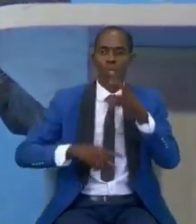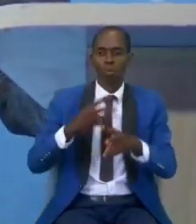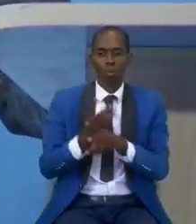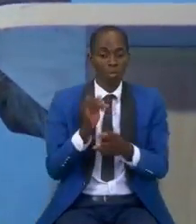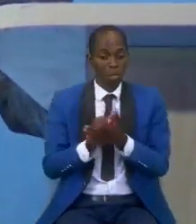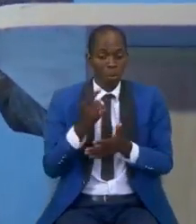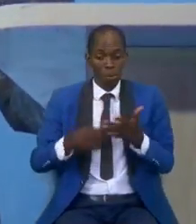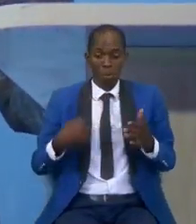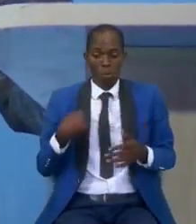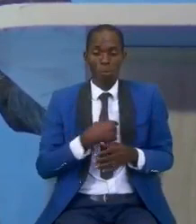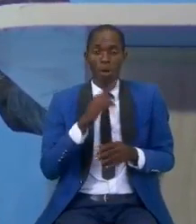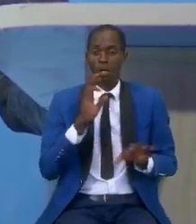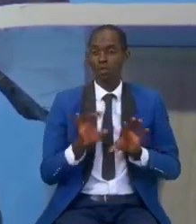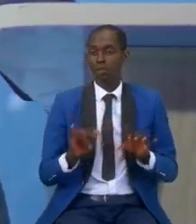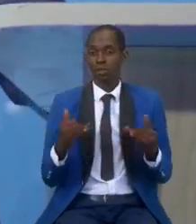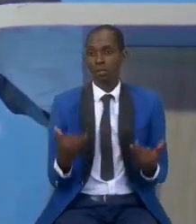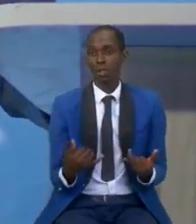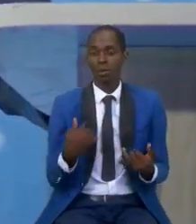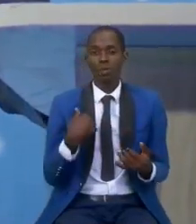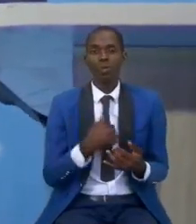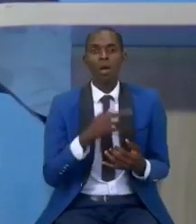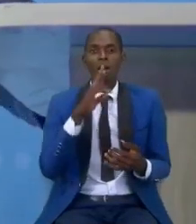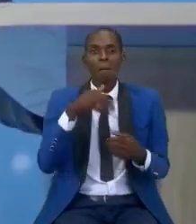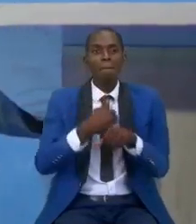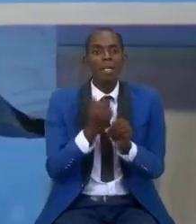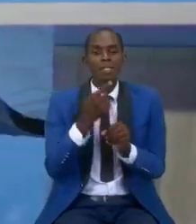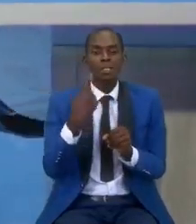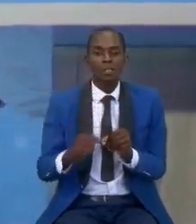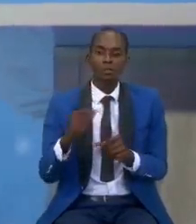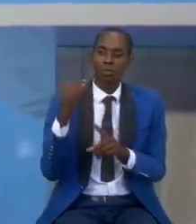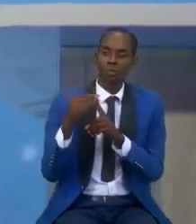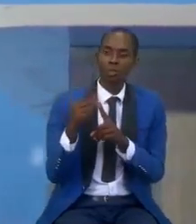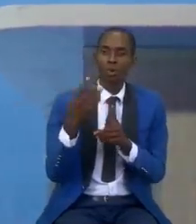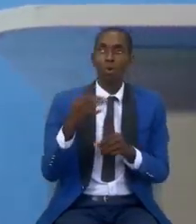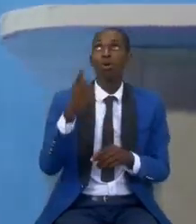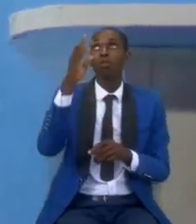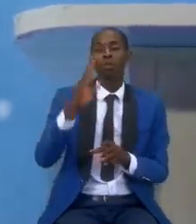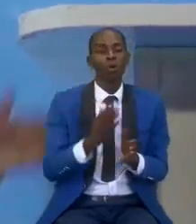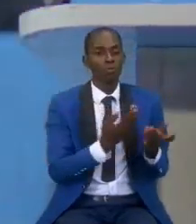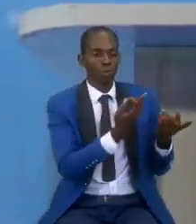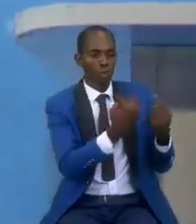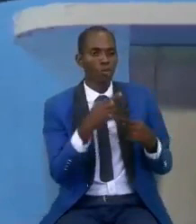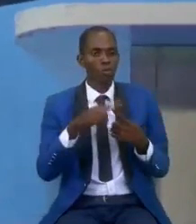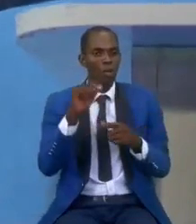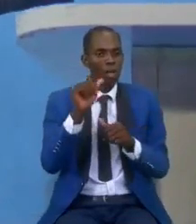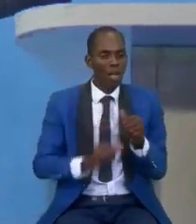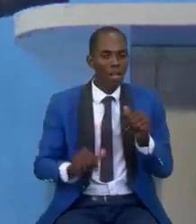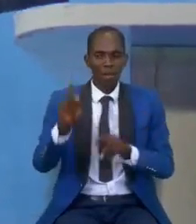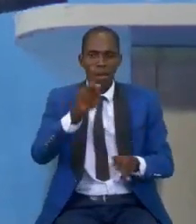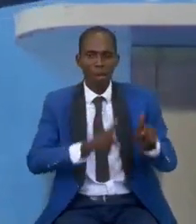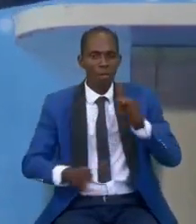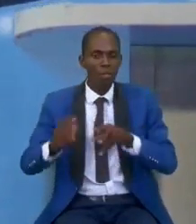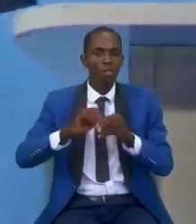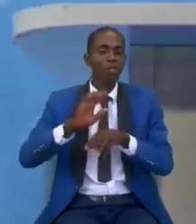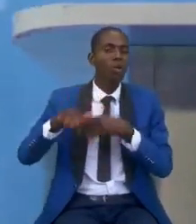creature. Those who will come, and to all the nations. Now, the third person in all